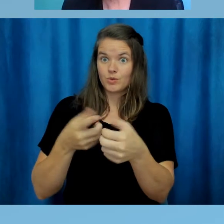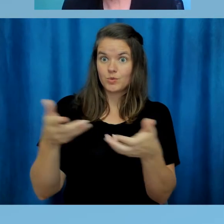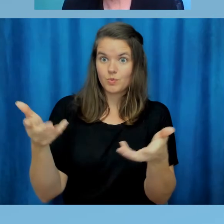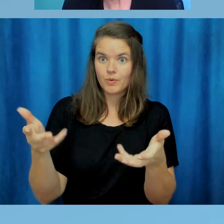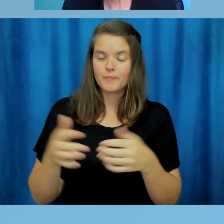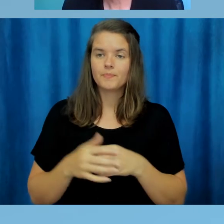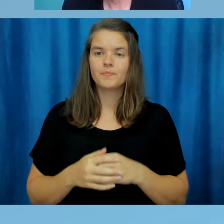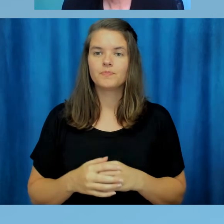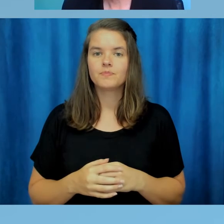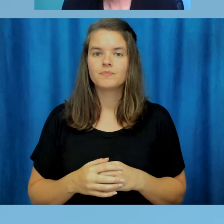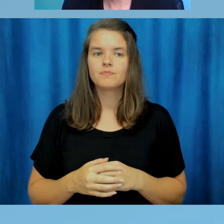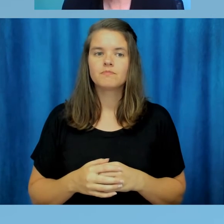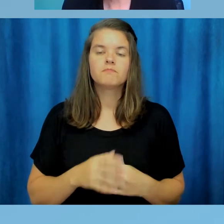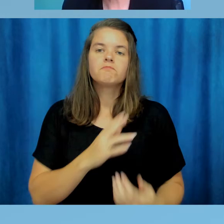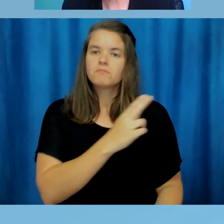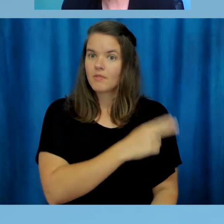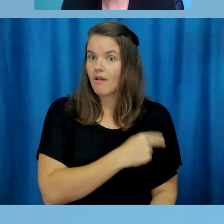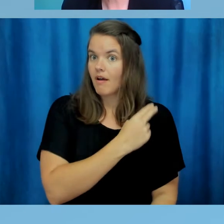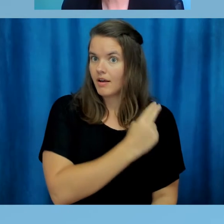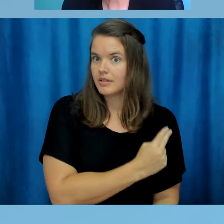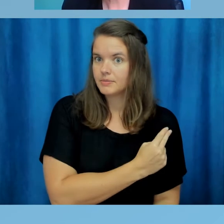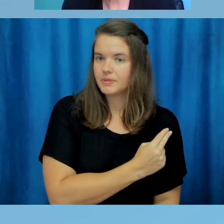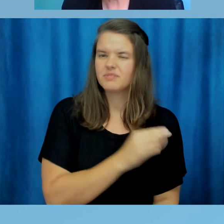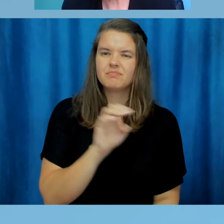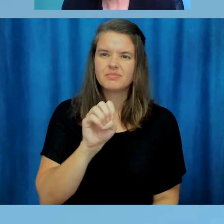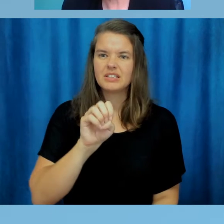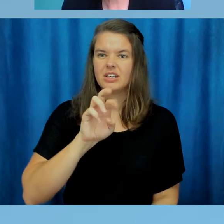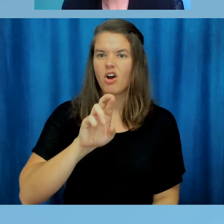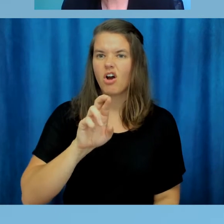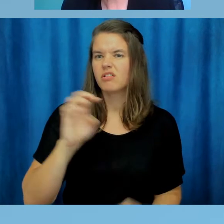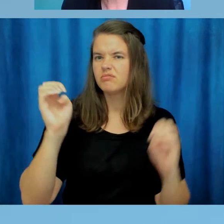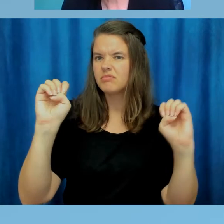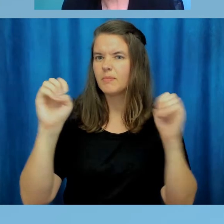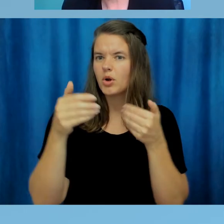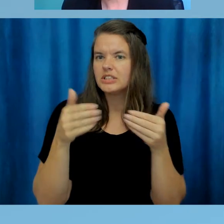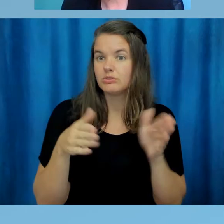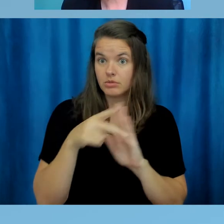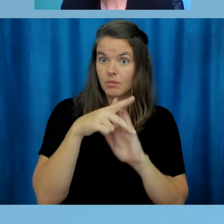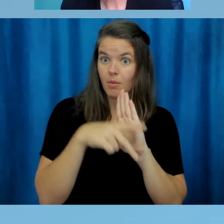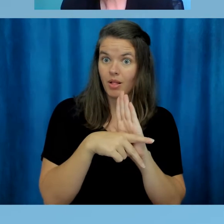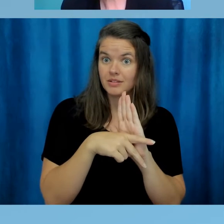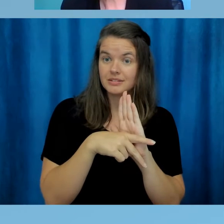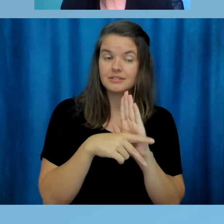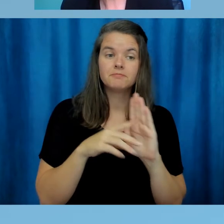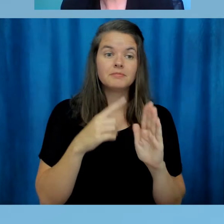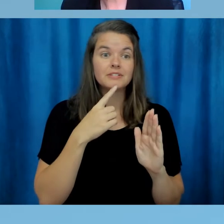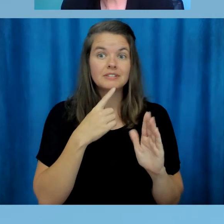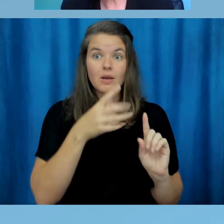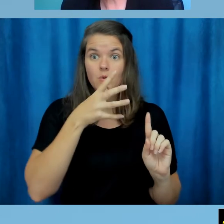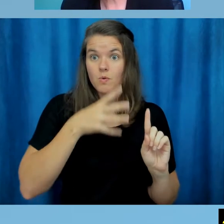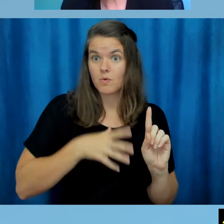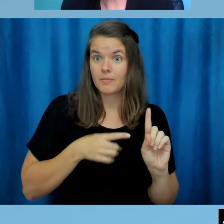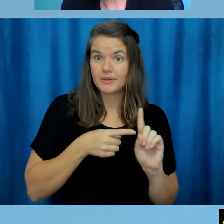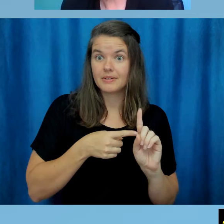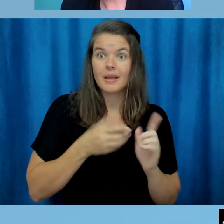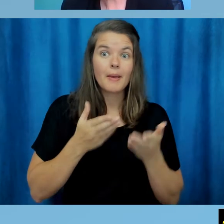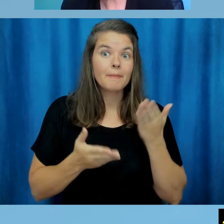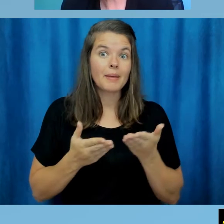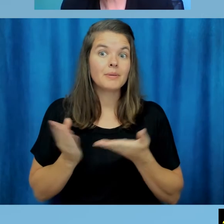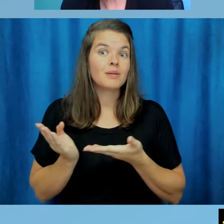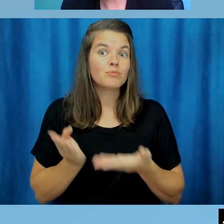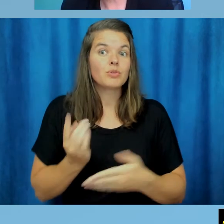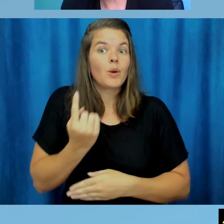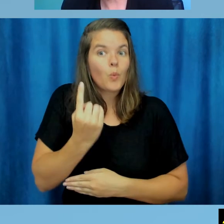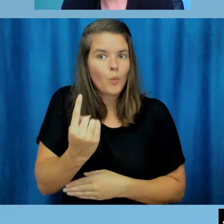pattern is a hospital ER emergency room policy provides that a woman may bring